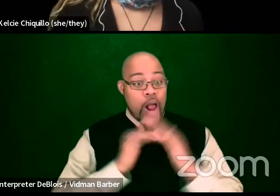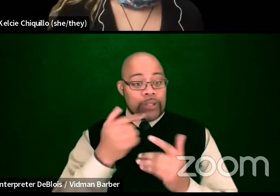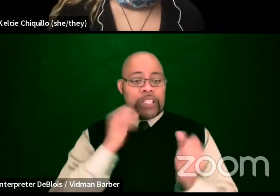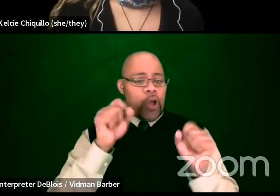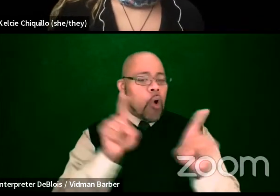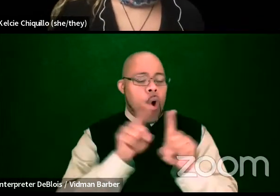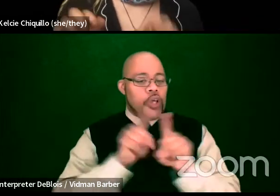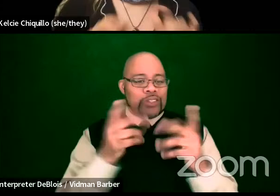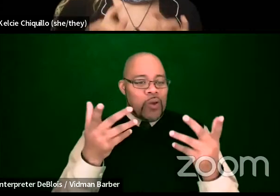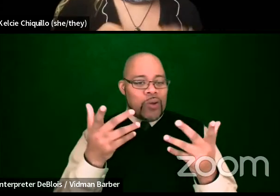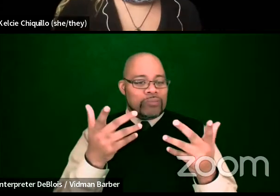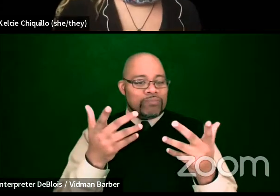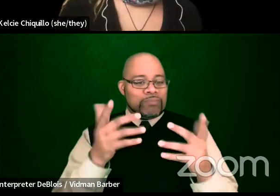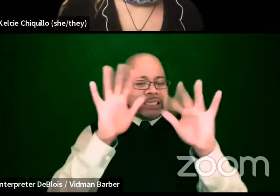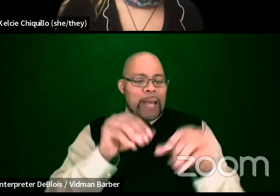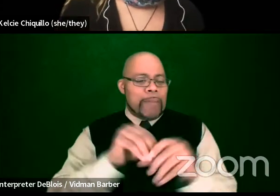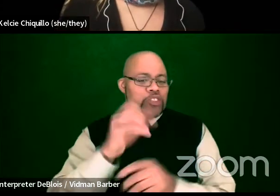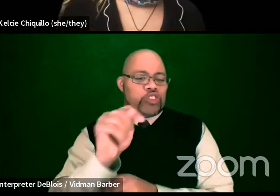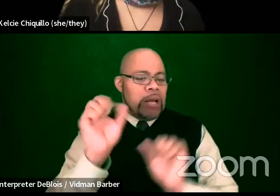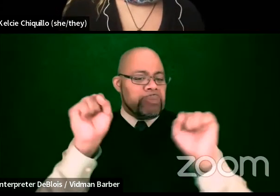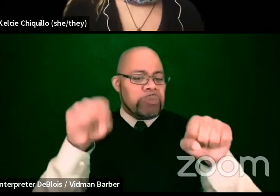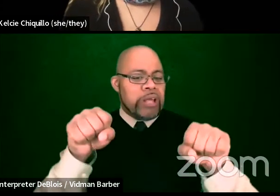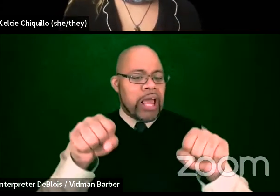also just type it in the chat.